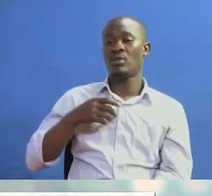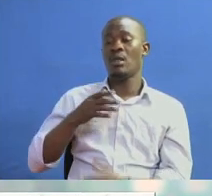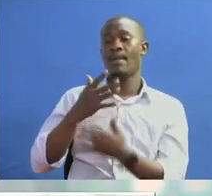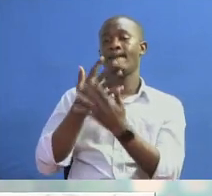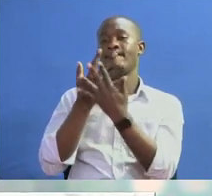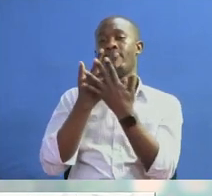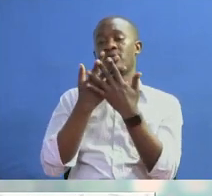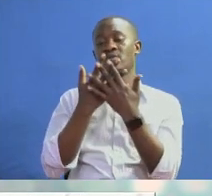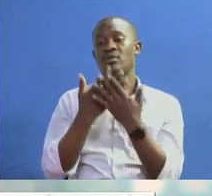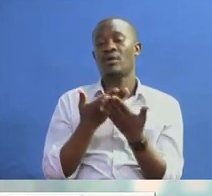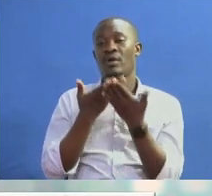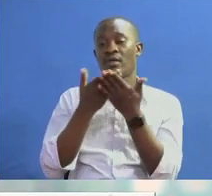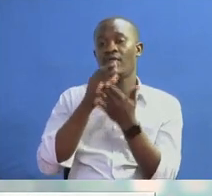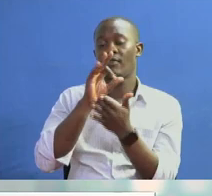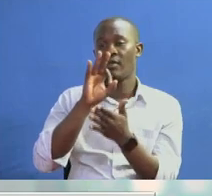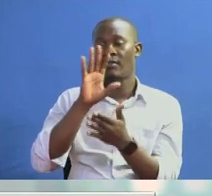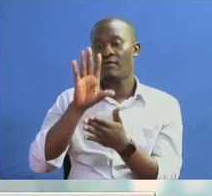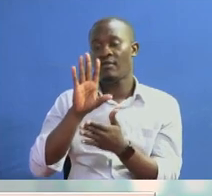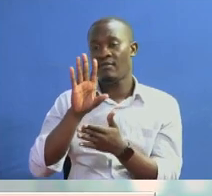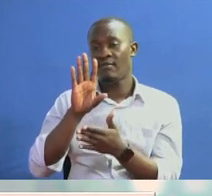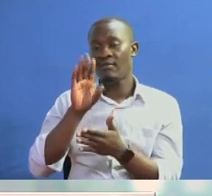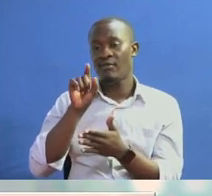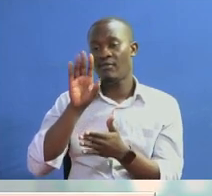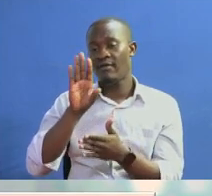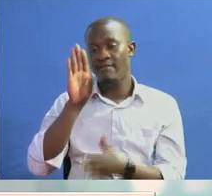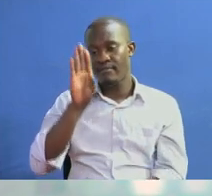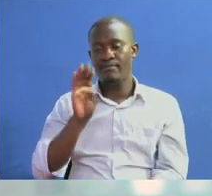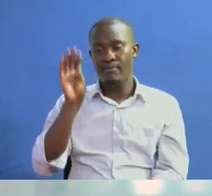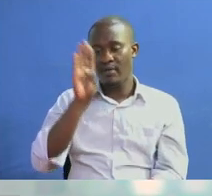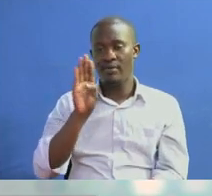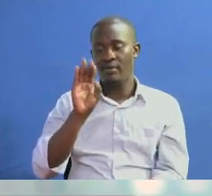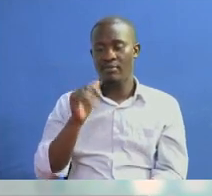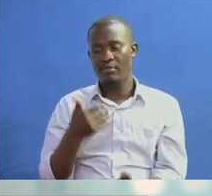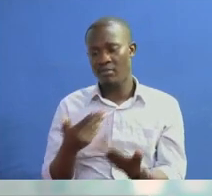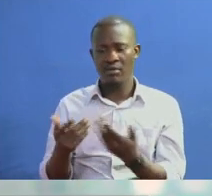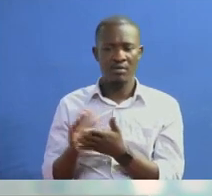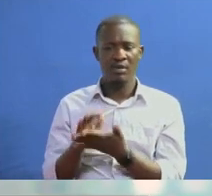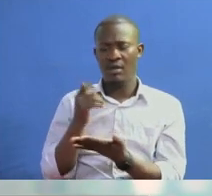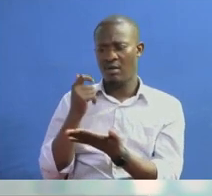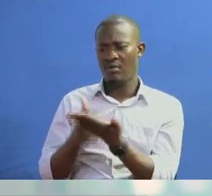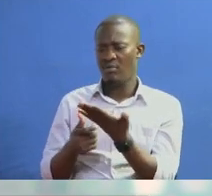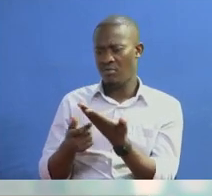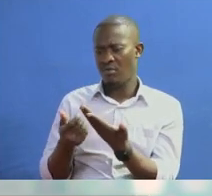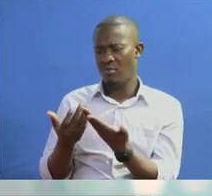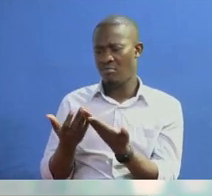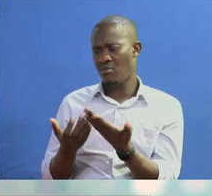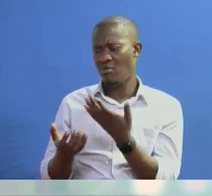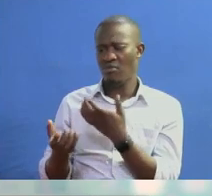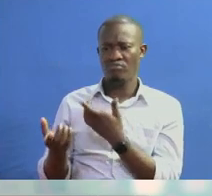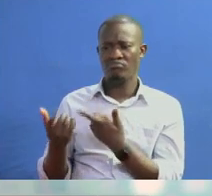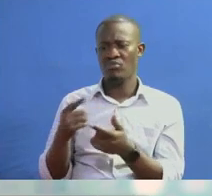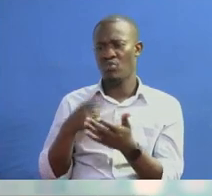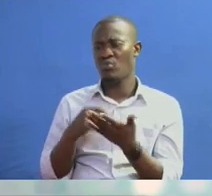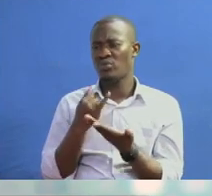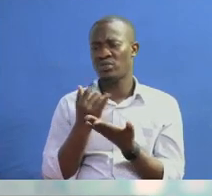prisons are allocated 35.5 billion. According to the economy of the country, and what,